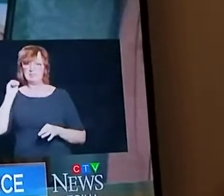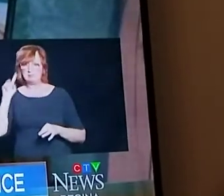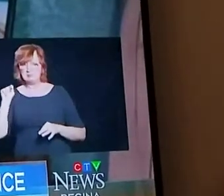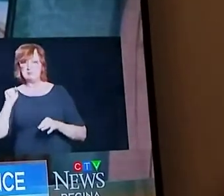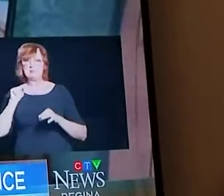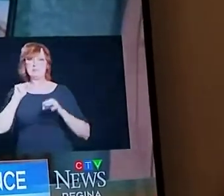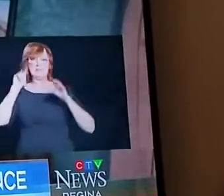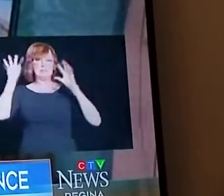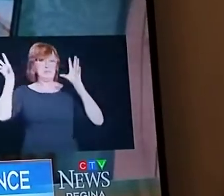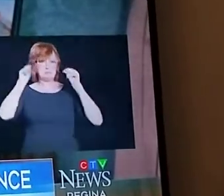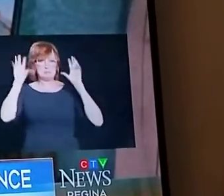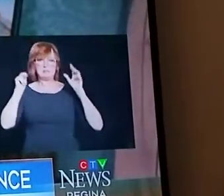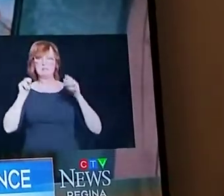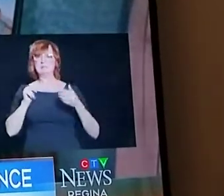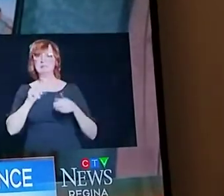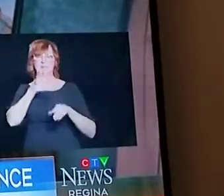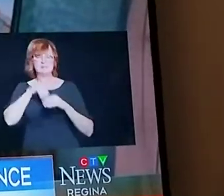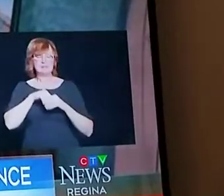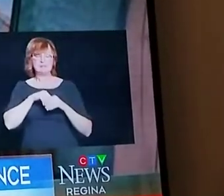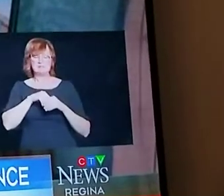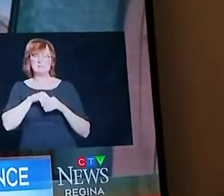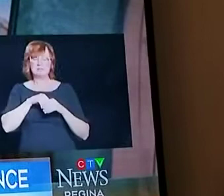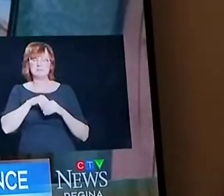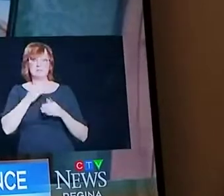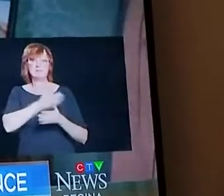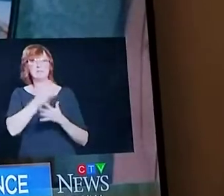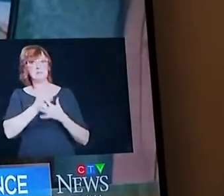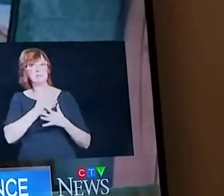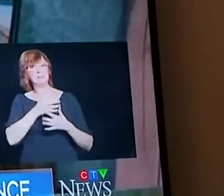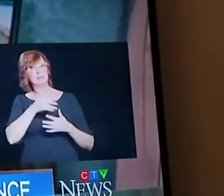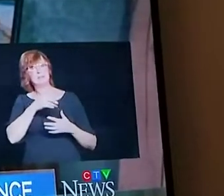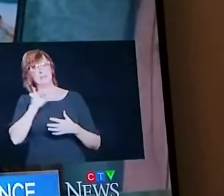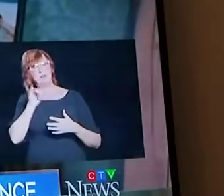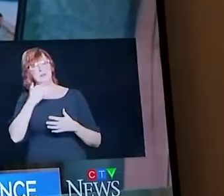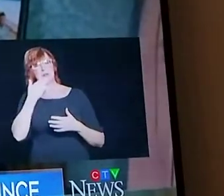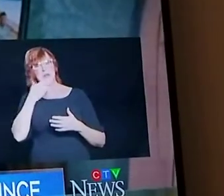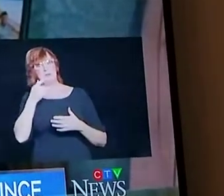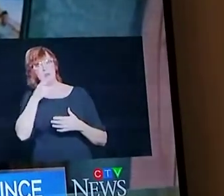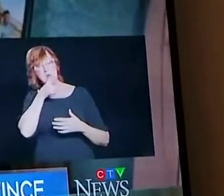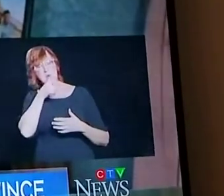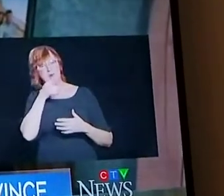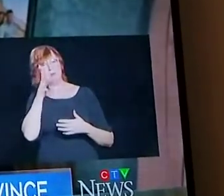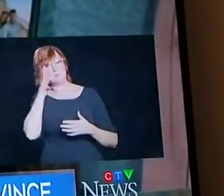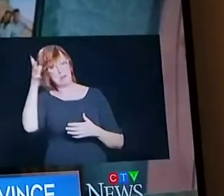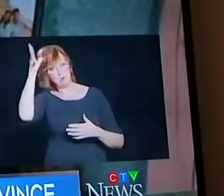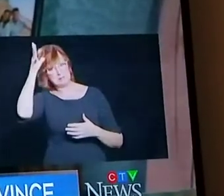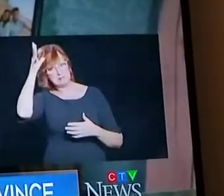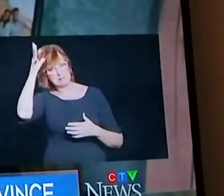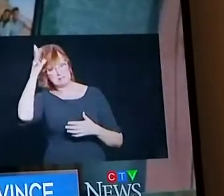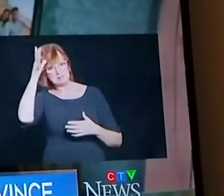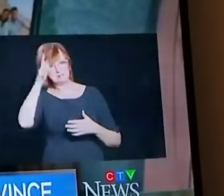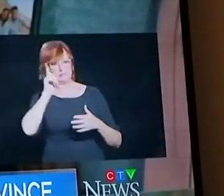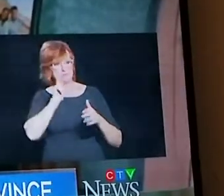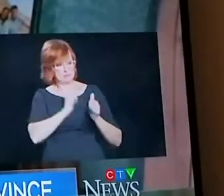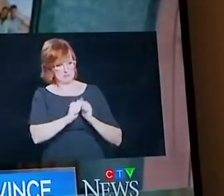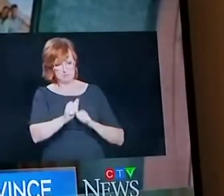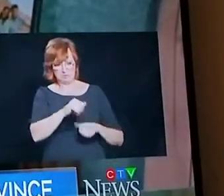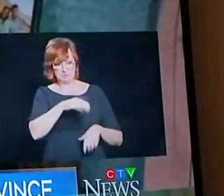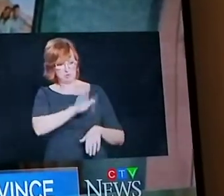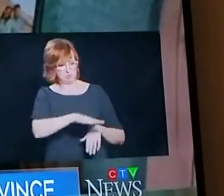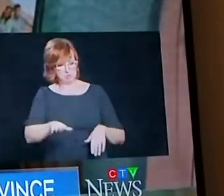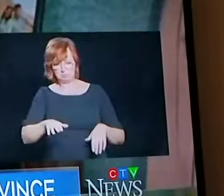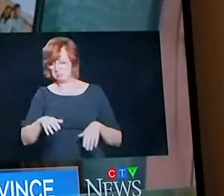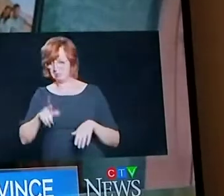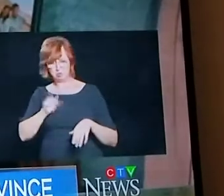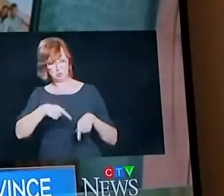paramedics. Thank you to the parents whose kids have been at home these past few weeks instead of at school. And thanks to